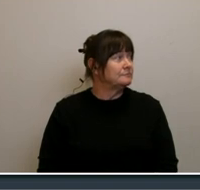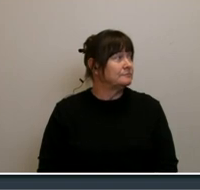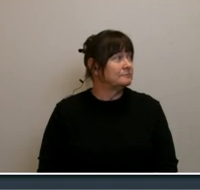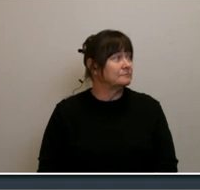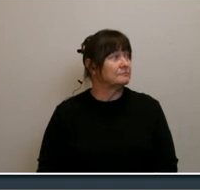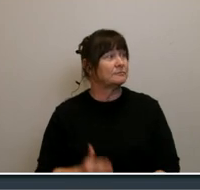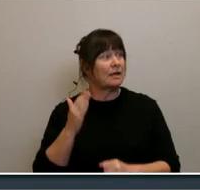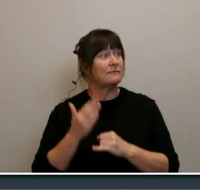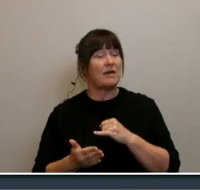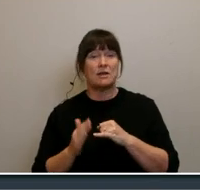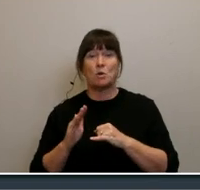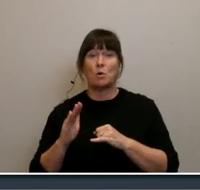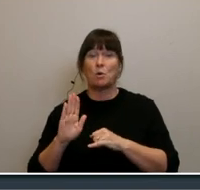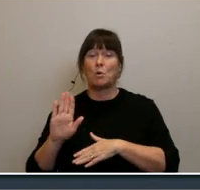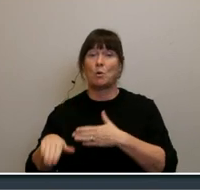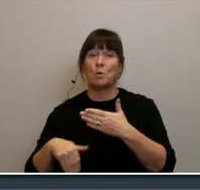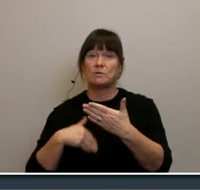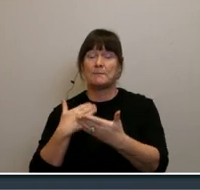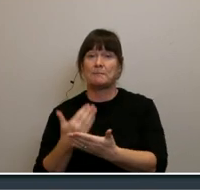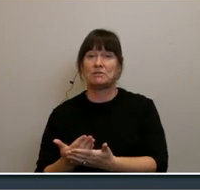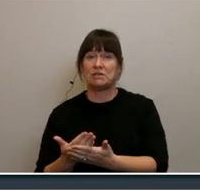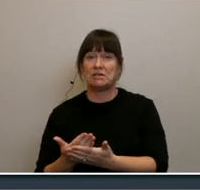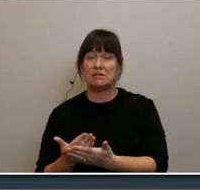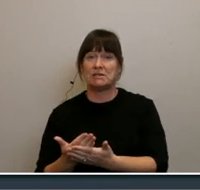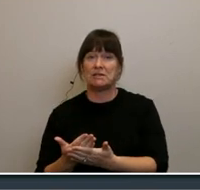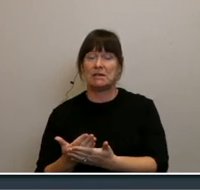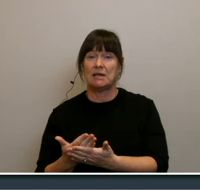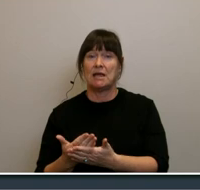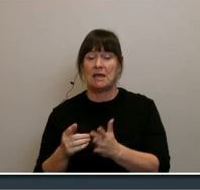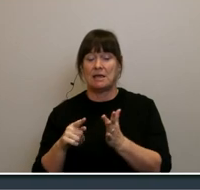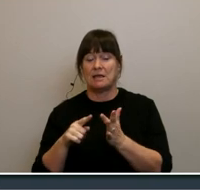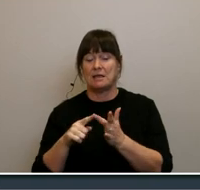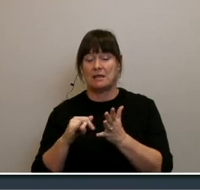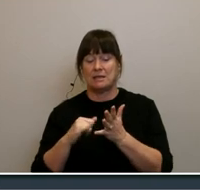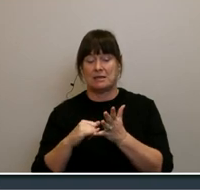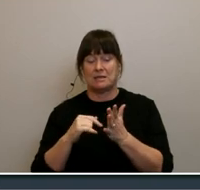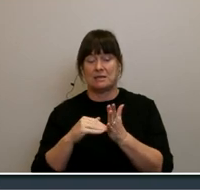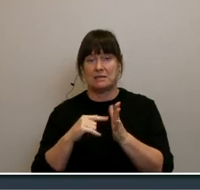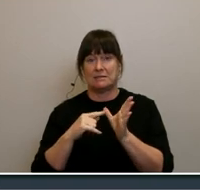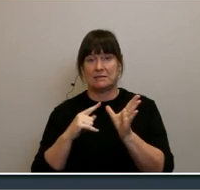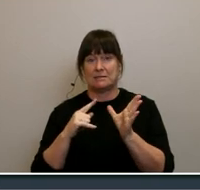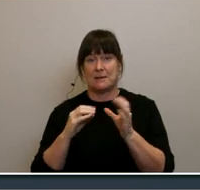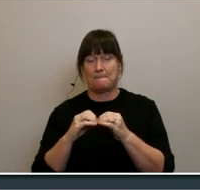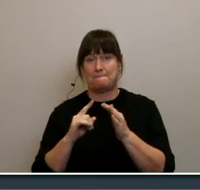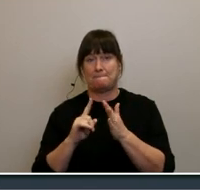We have one final submitter before we've got a break, and that's Isabella Nichols.